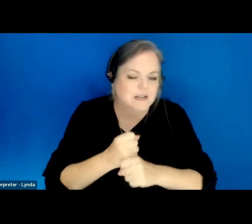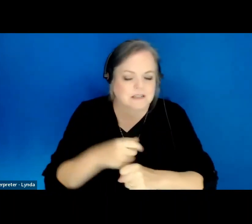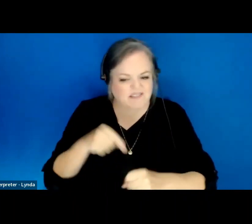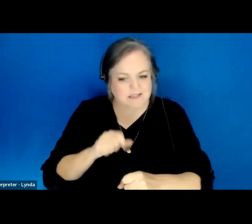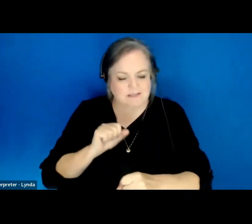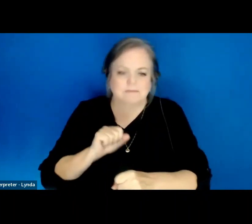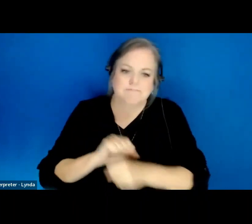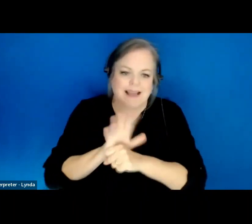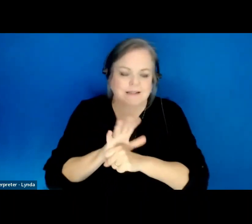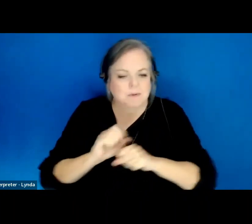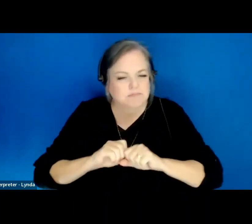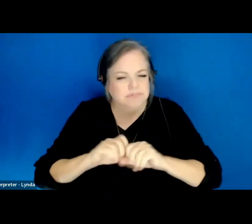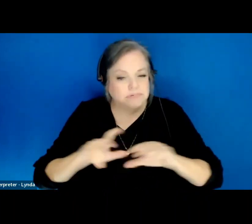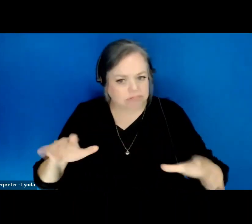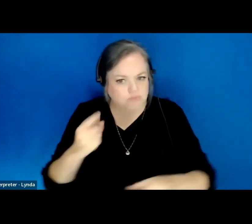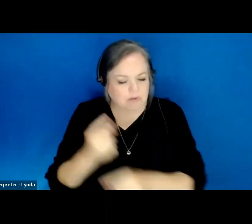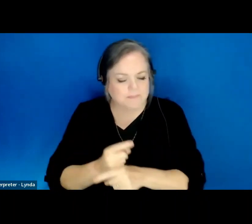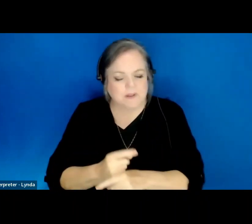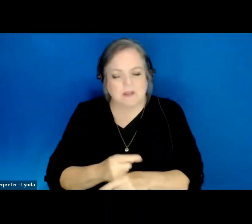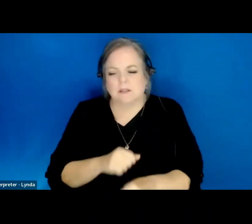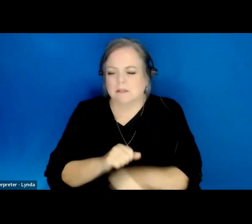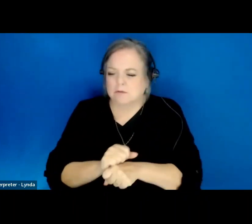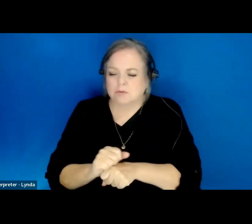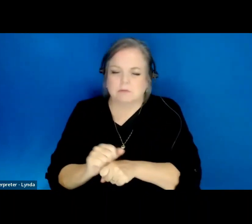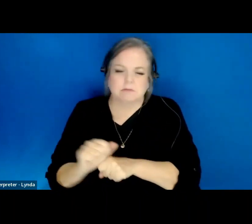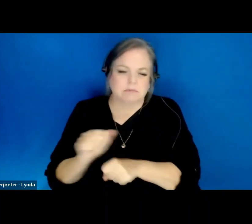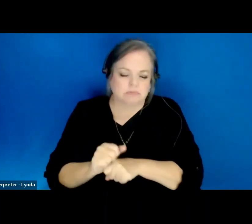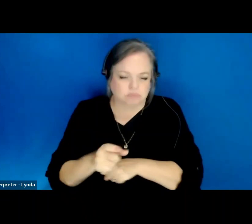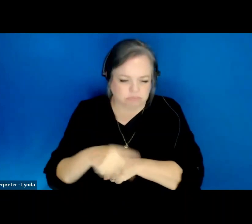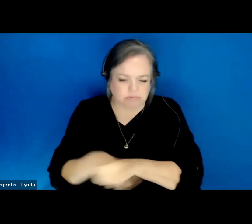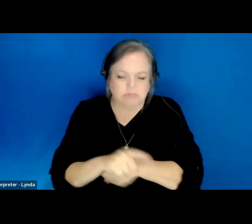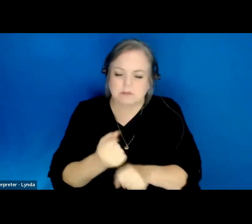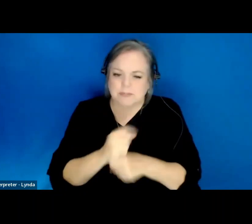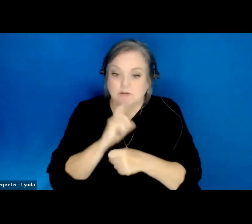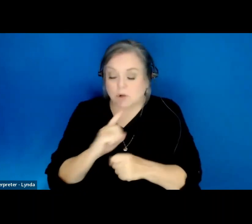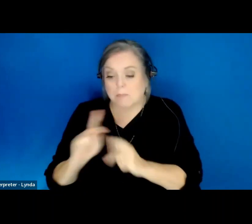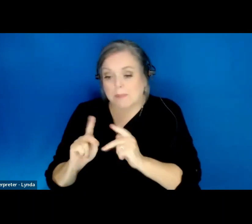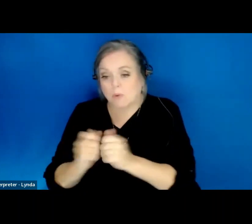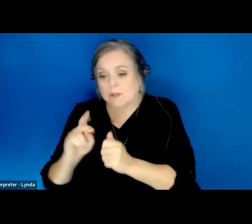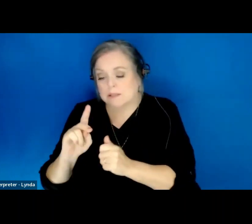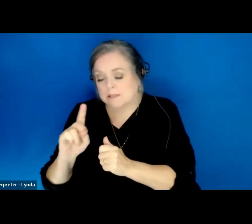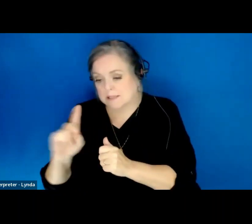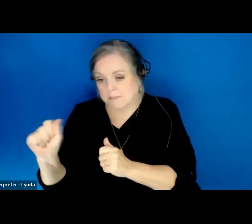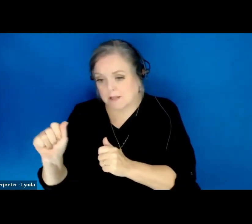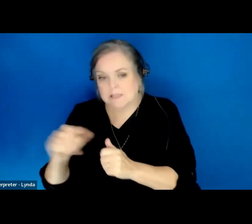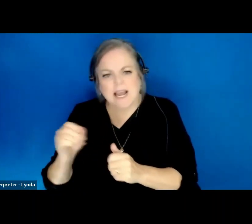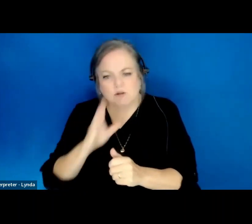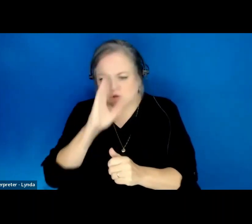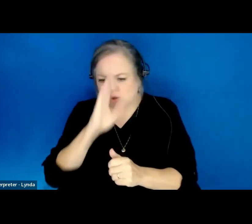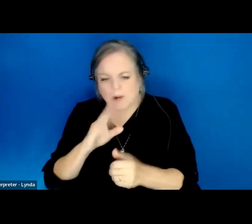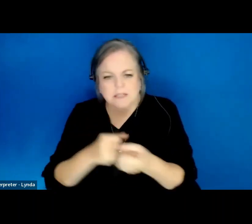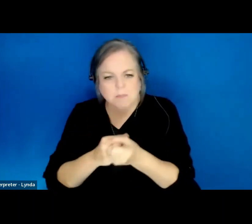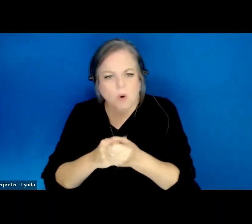right? And we work tirelessly to make sure that people with disabilities and direct support professionals, those people that support